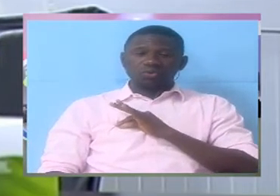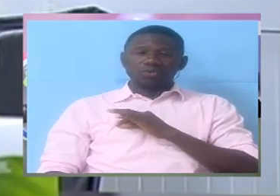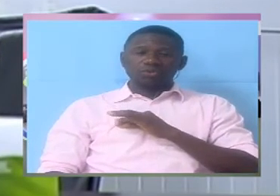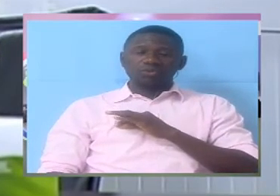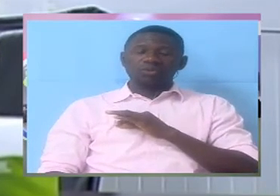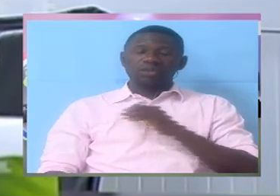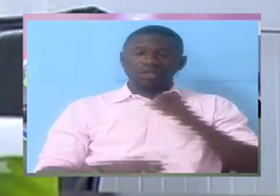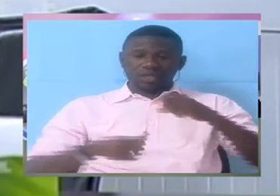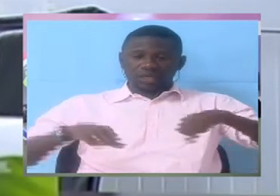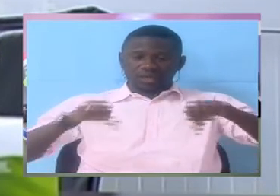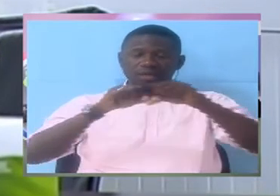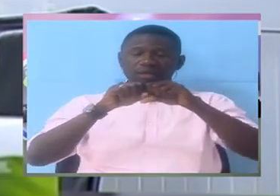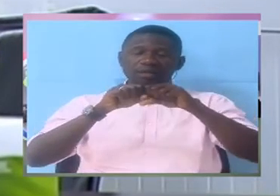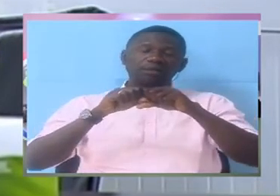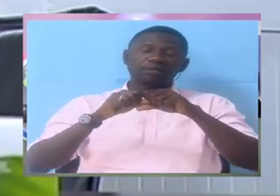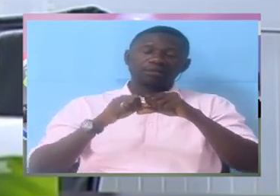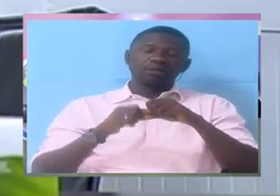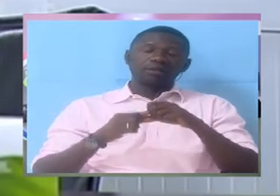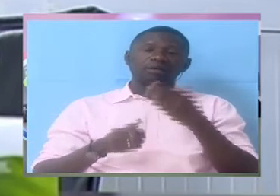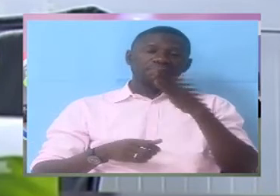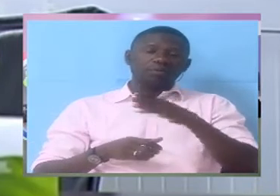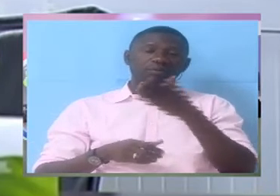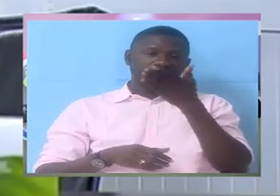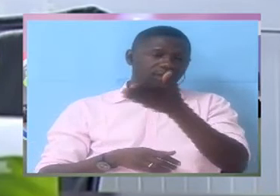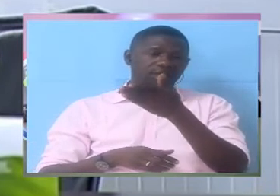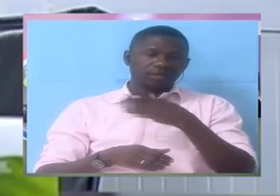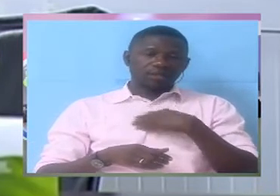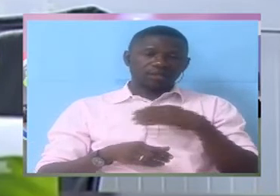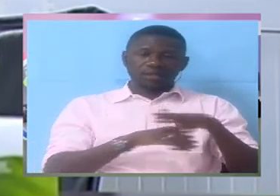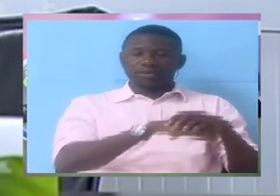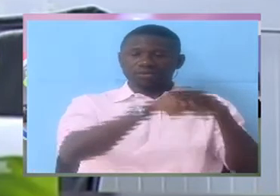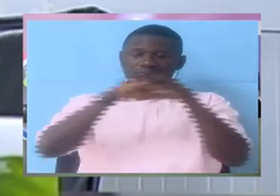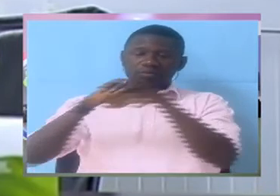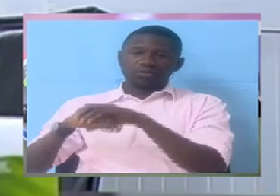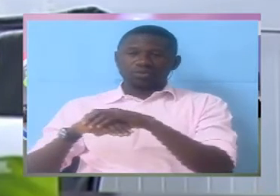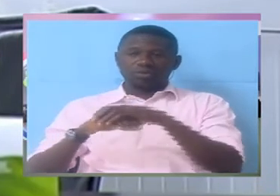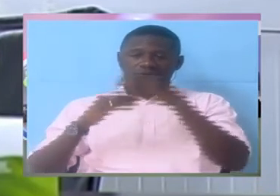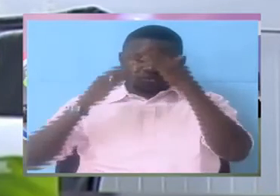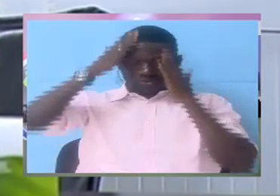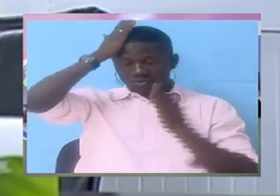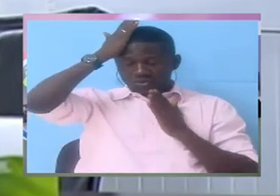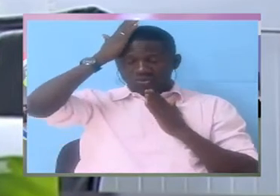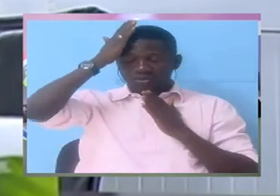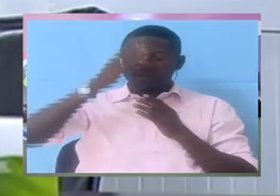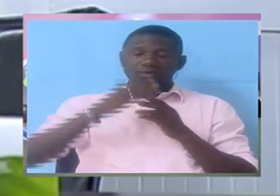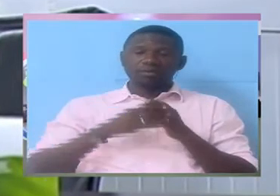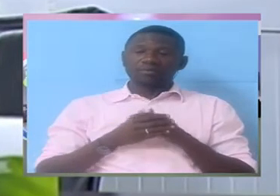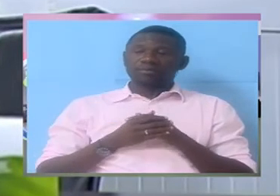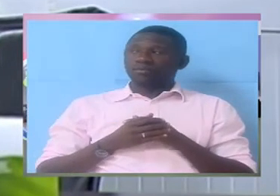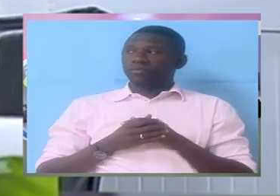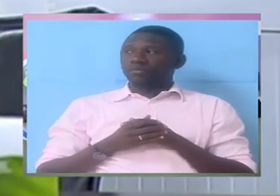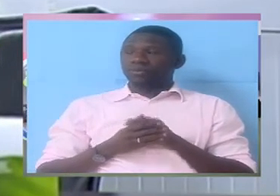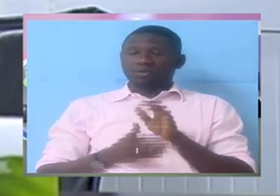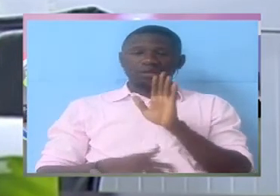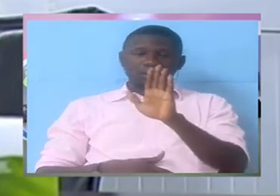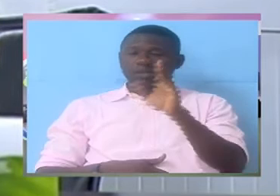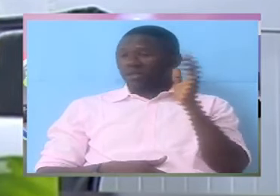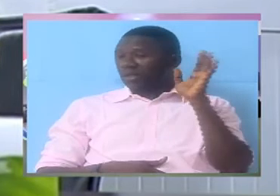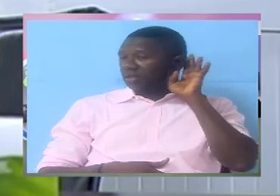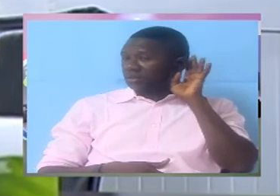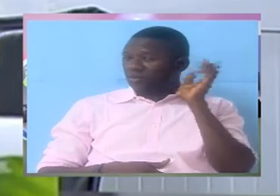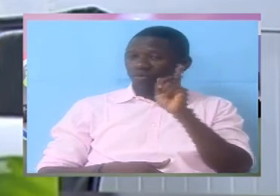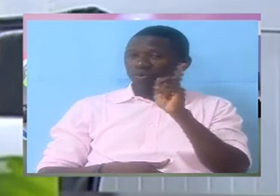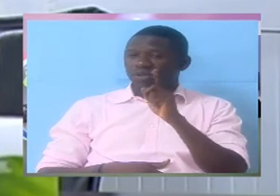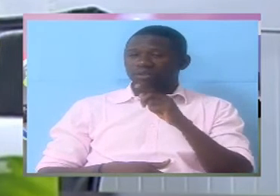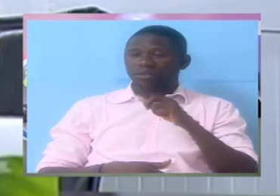they took them to the soldier's office at Listen to what this victim had to say.